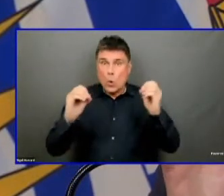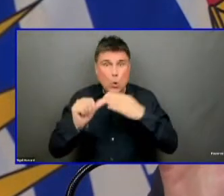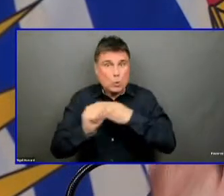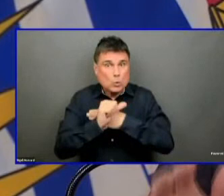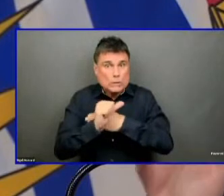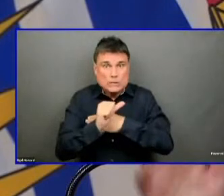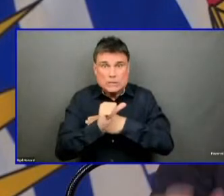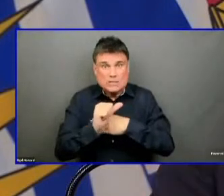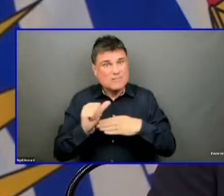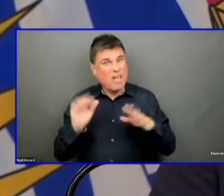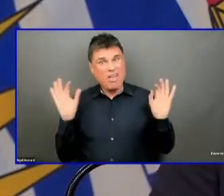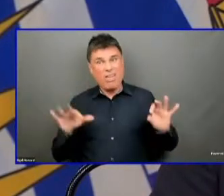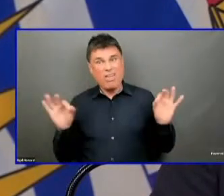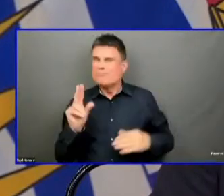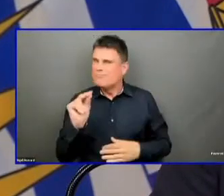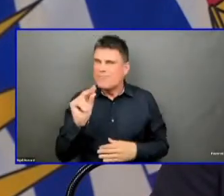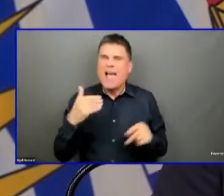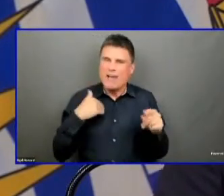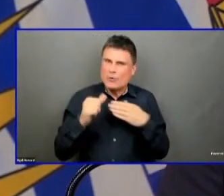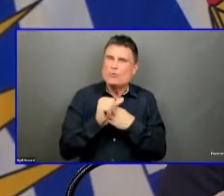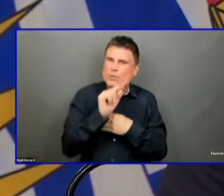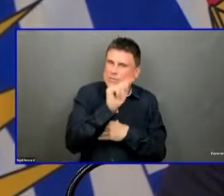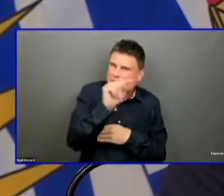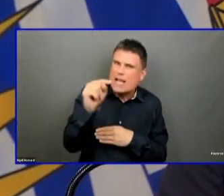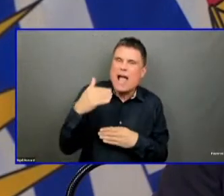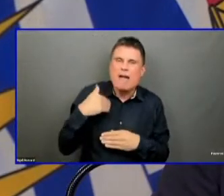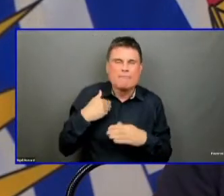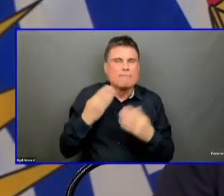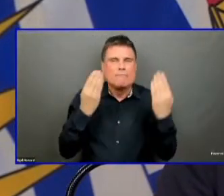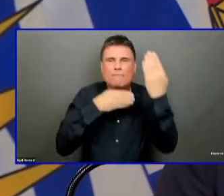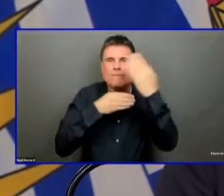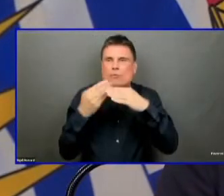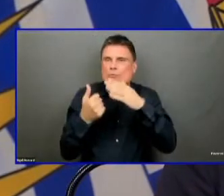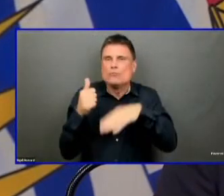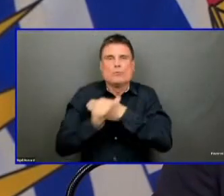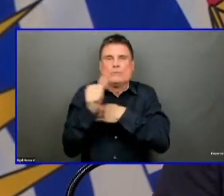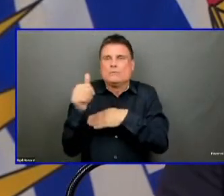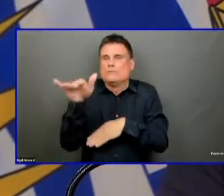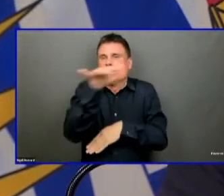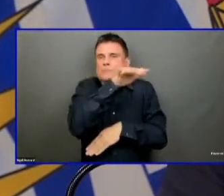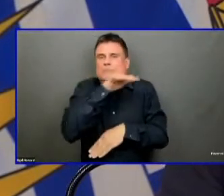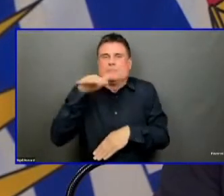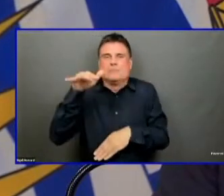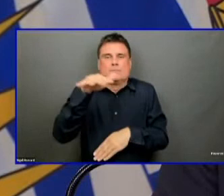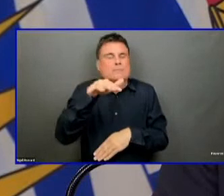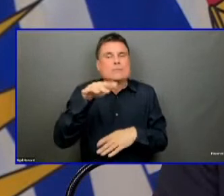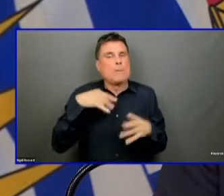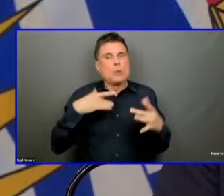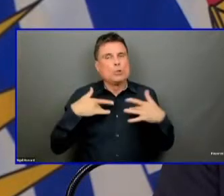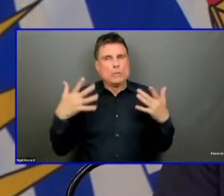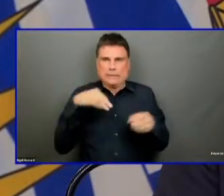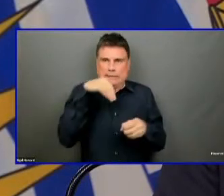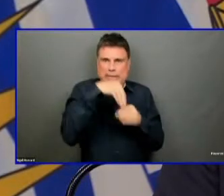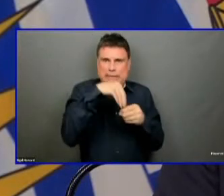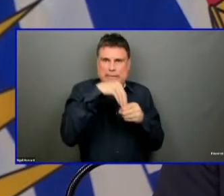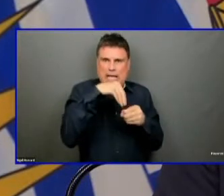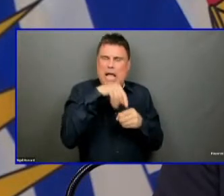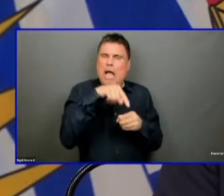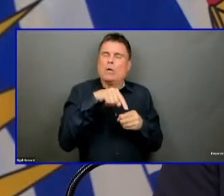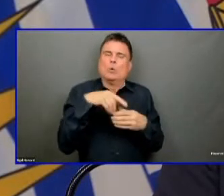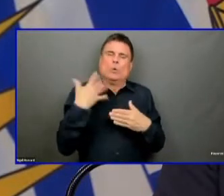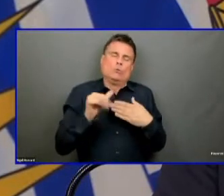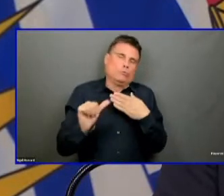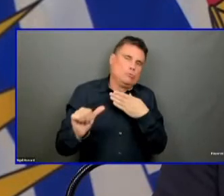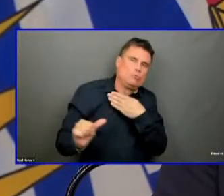that the order is about indoor gatherings because those are the riskiest settings. I do think it's important for us to